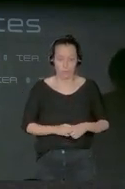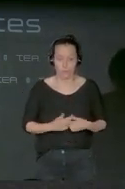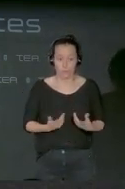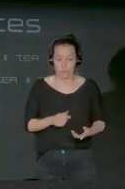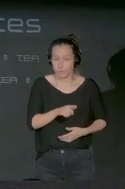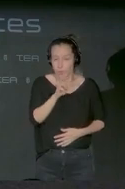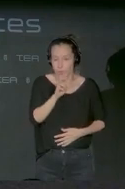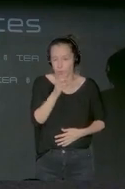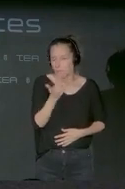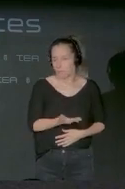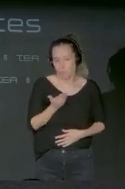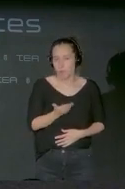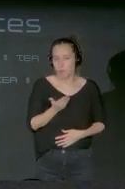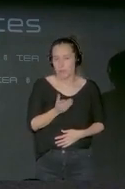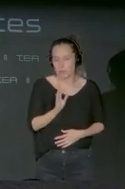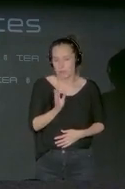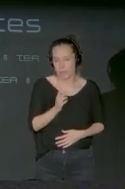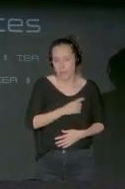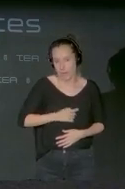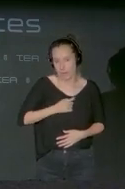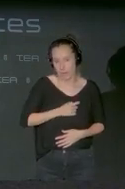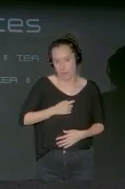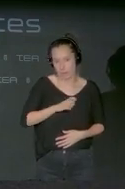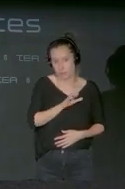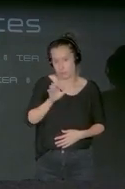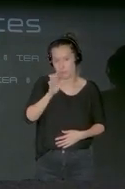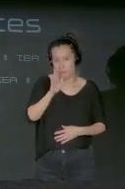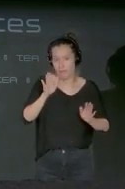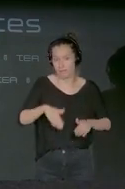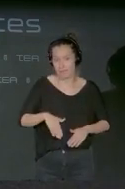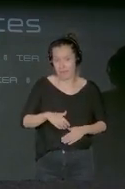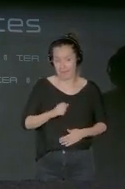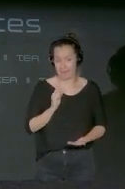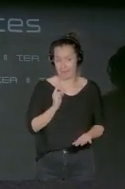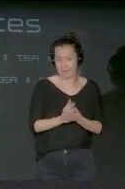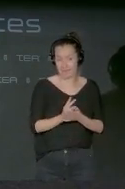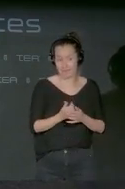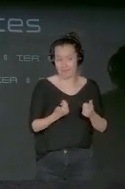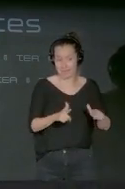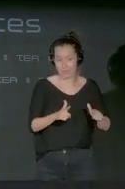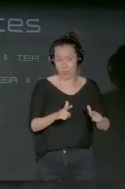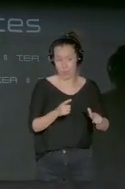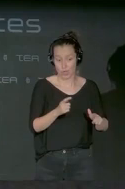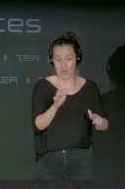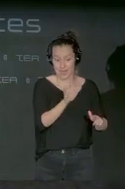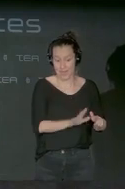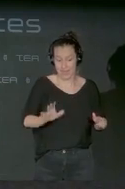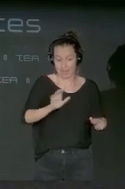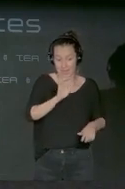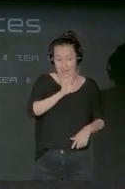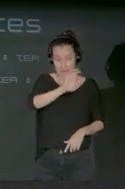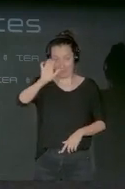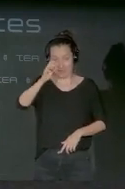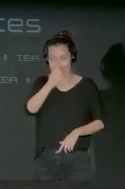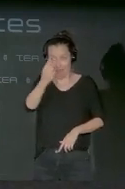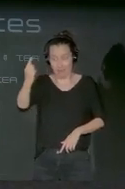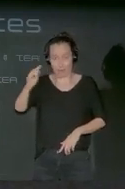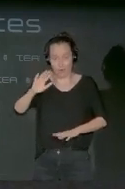cuestiones más relevantes para la Comisión Europea, que al final los desafíos del sector a nivel nacional de cada Estado miembro son